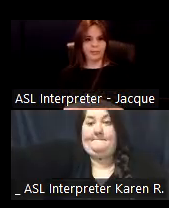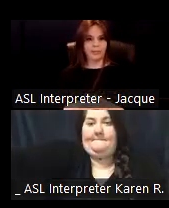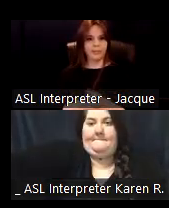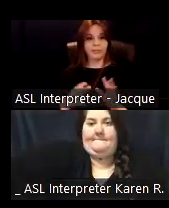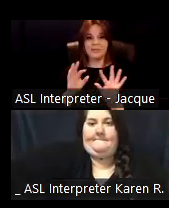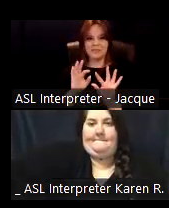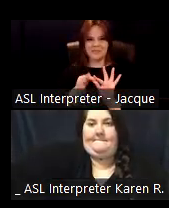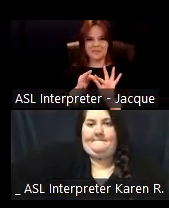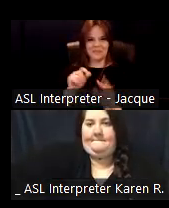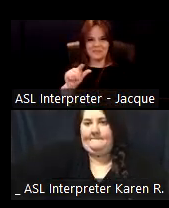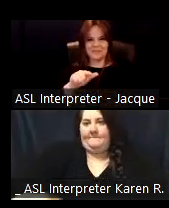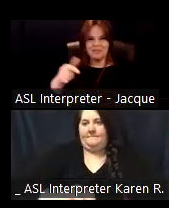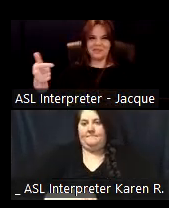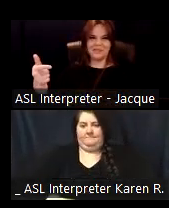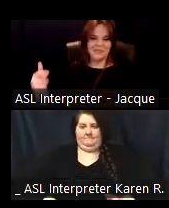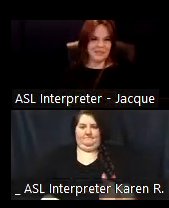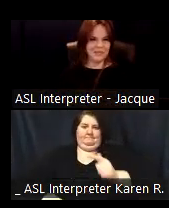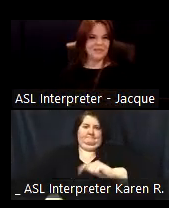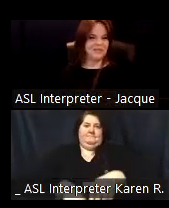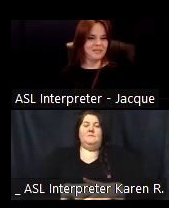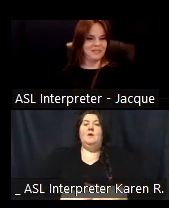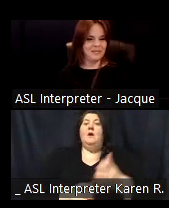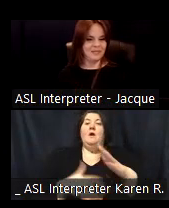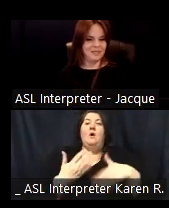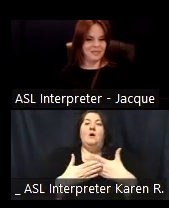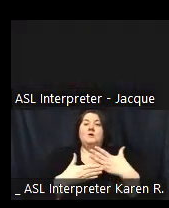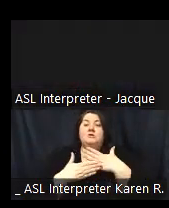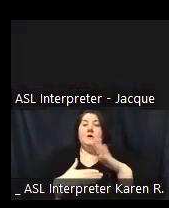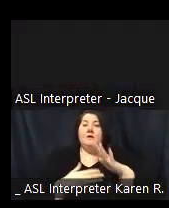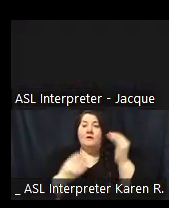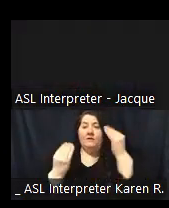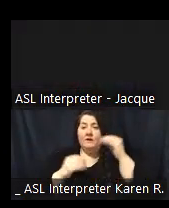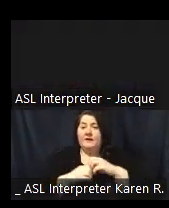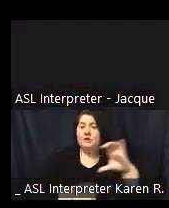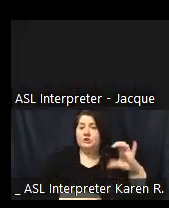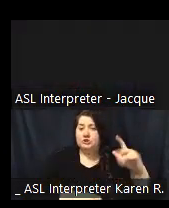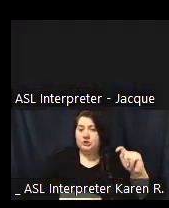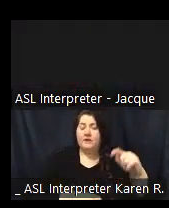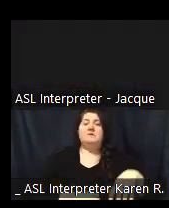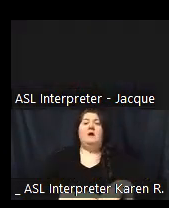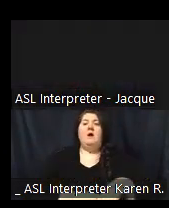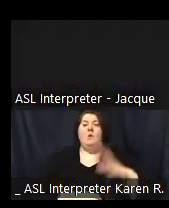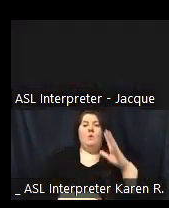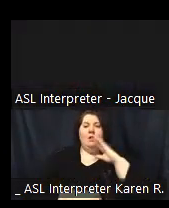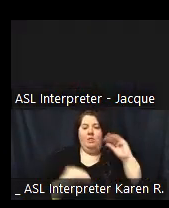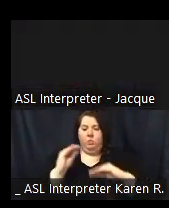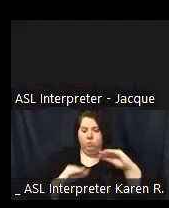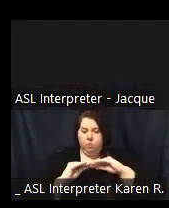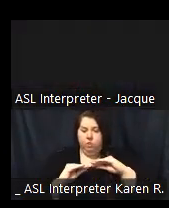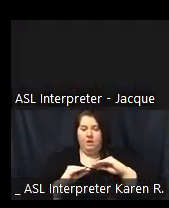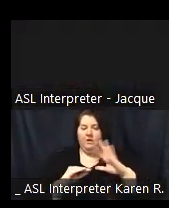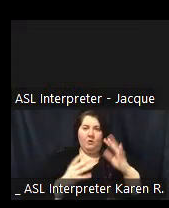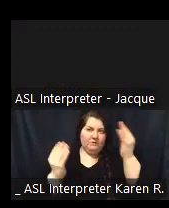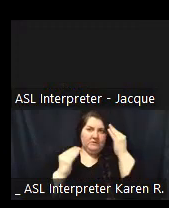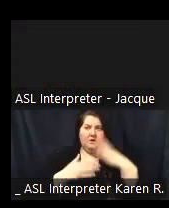So while everyone is sharing their thoughts in the chat, I'll also compile these thoughts and